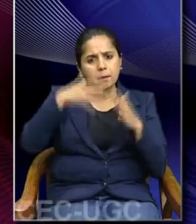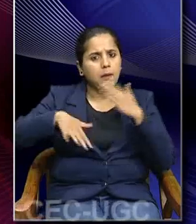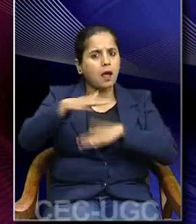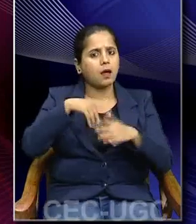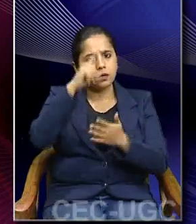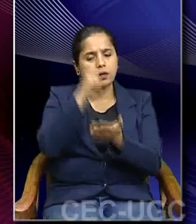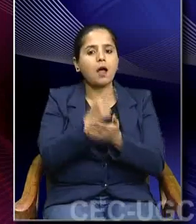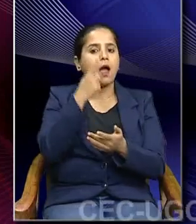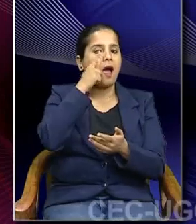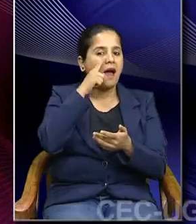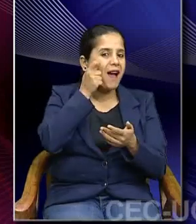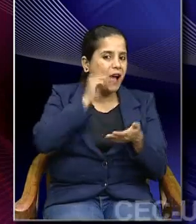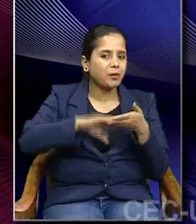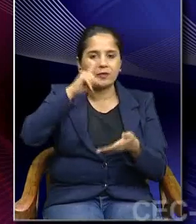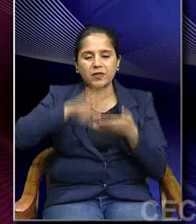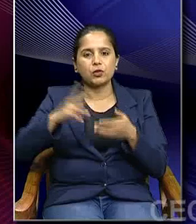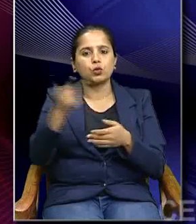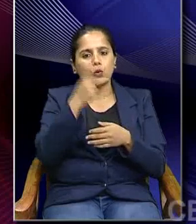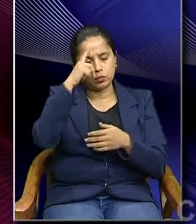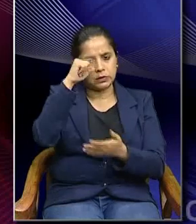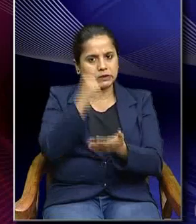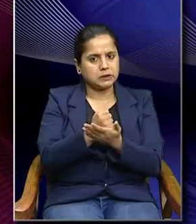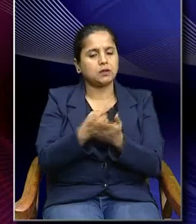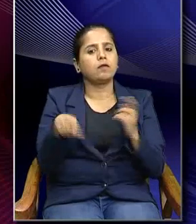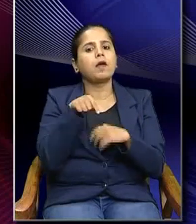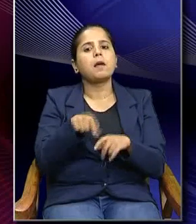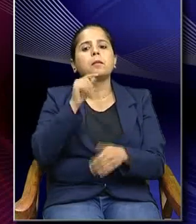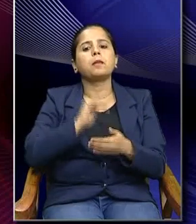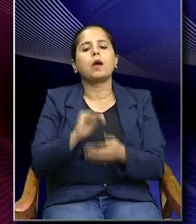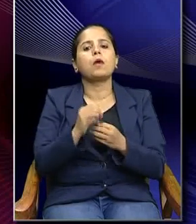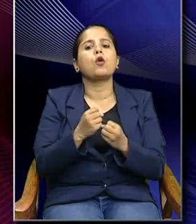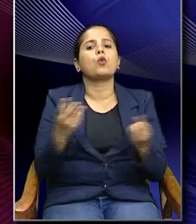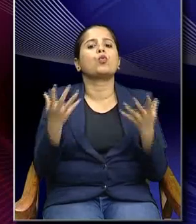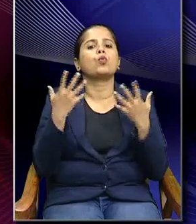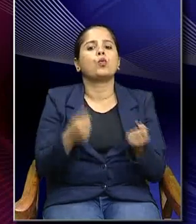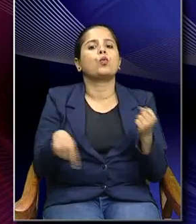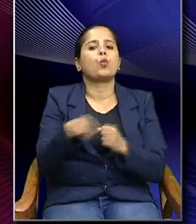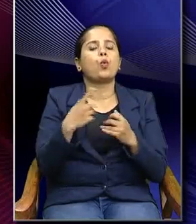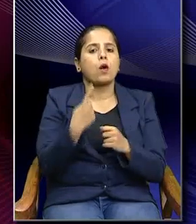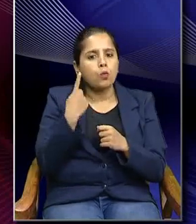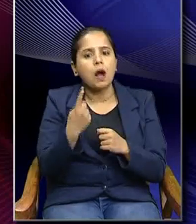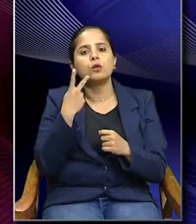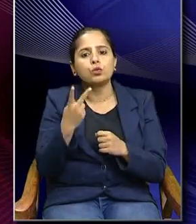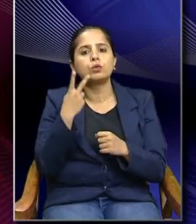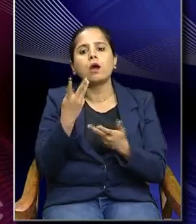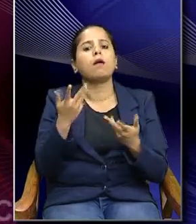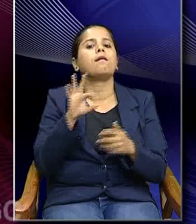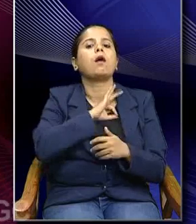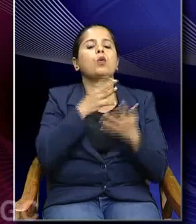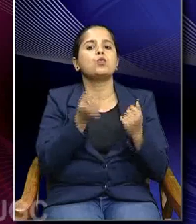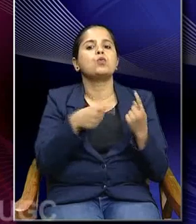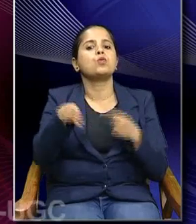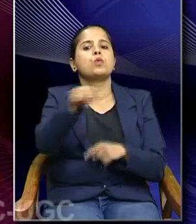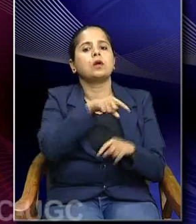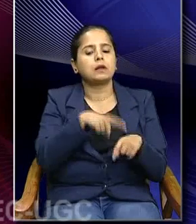couple, together or individually, on the number of children they should like to have in their lifetime and